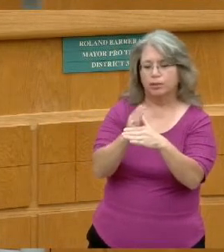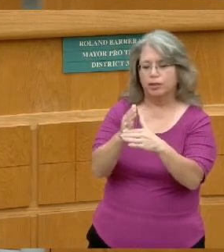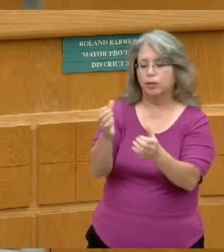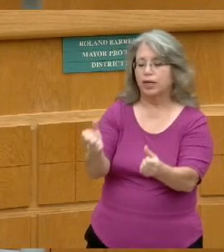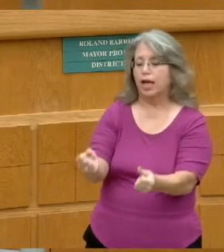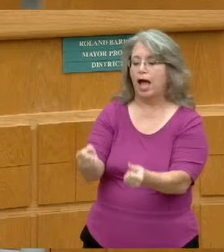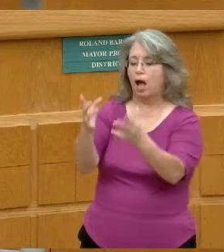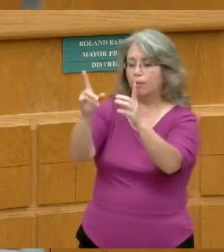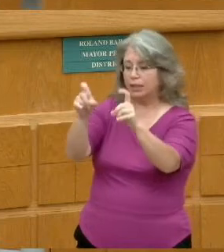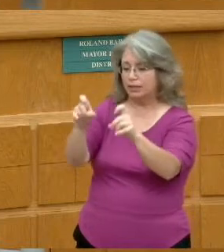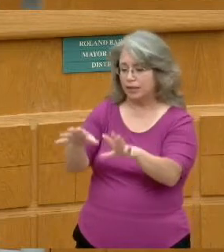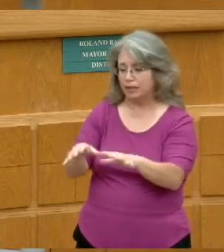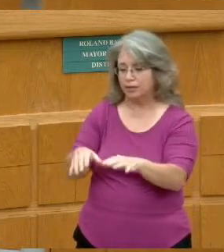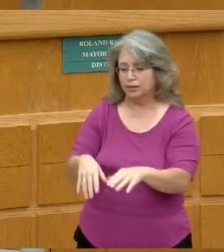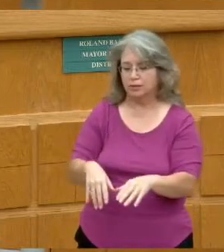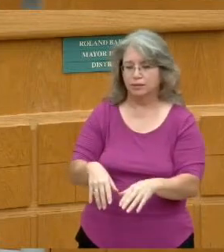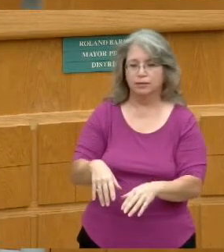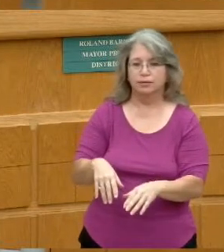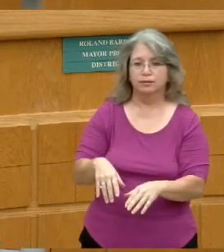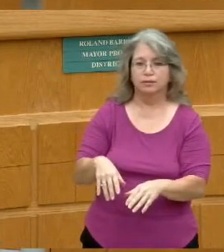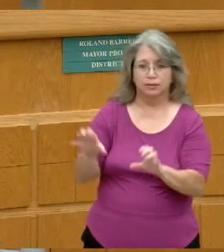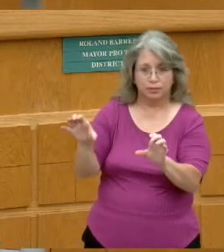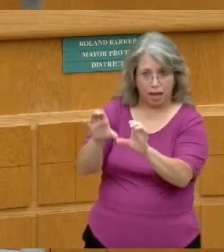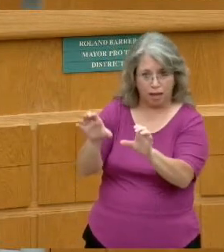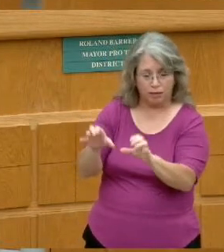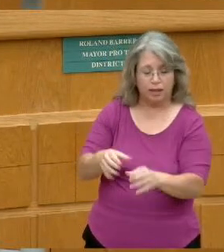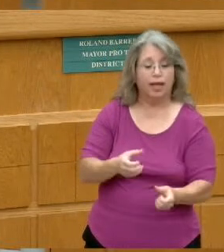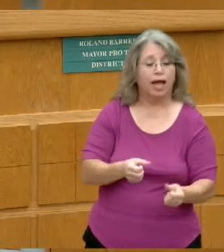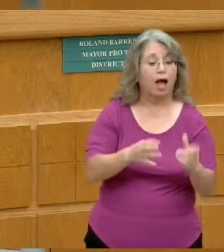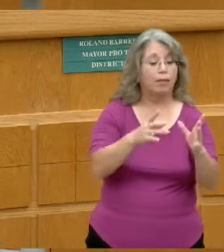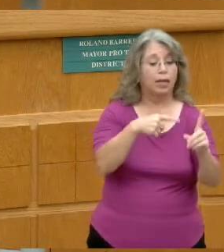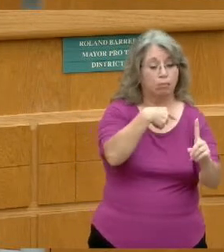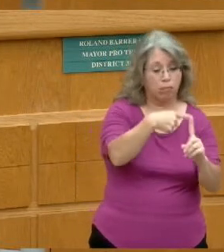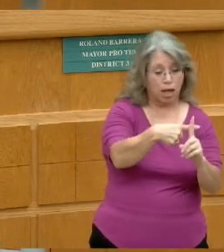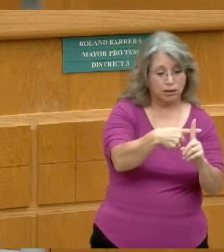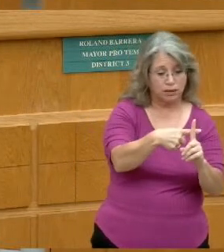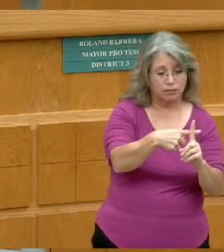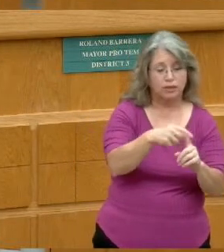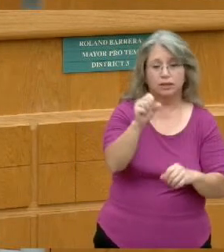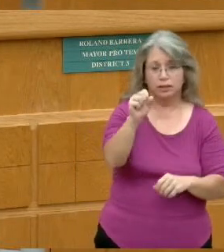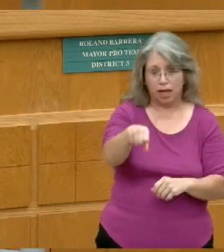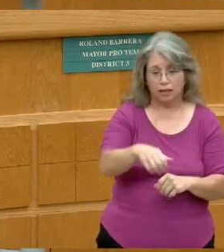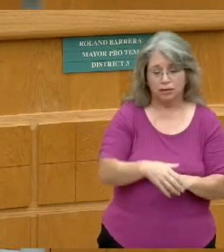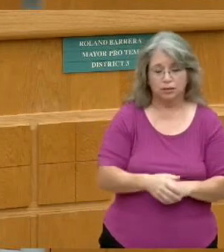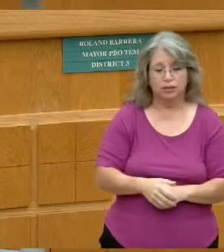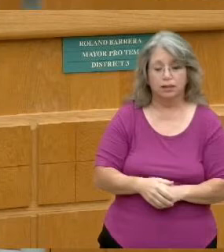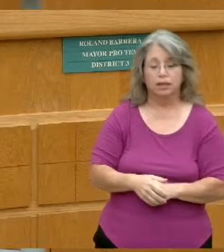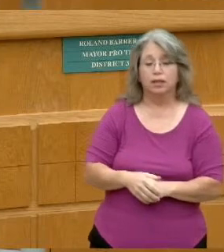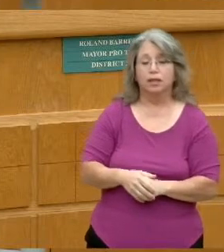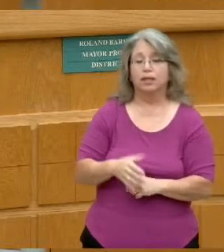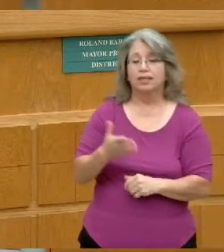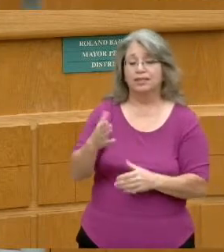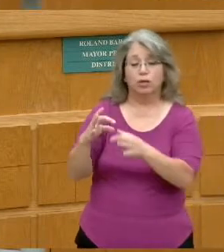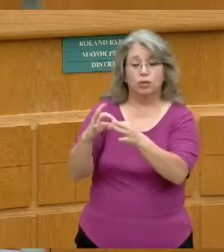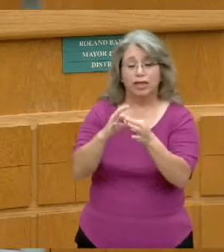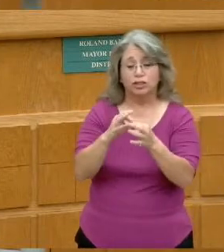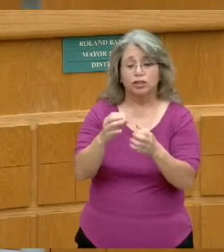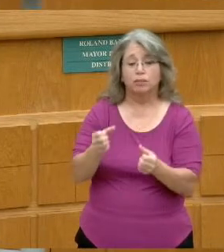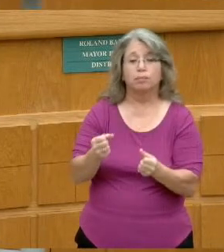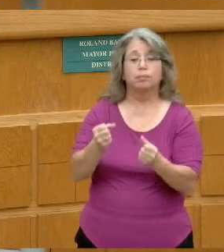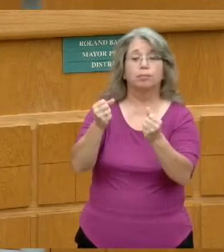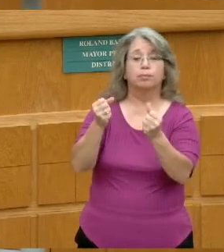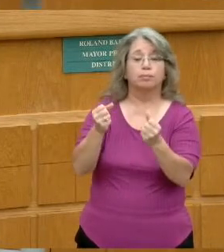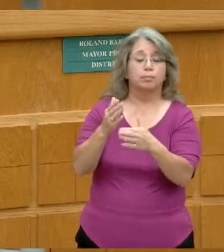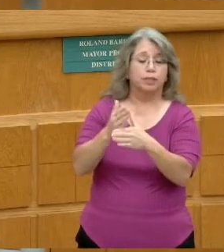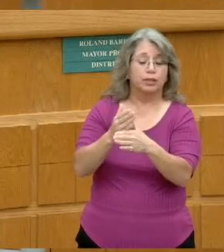testing positive? Yes. Is there a relationship between the amount of contacts that we're having or encounters with the cell phones and the number